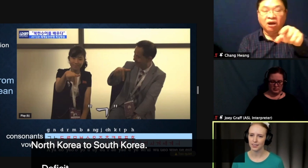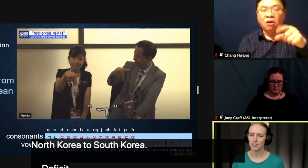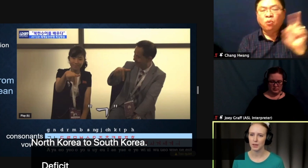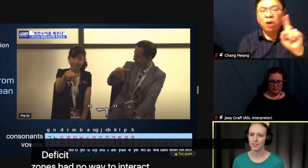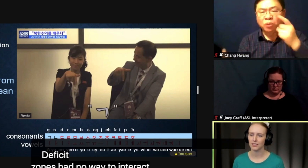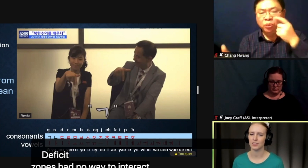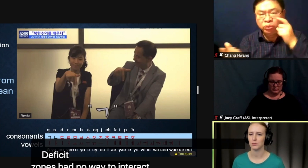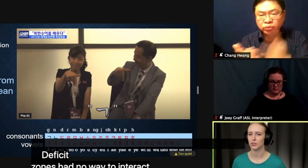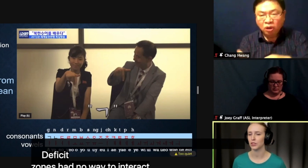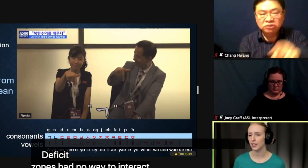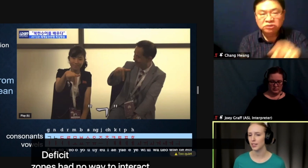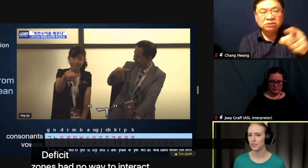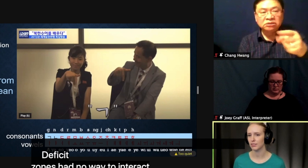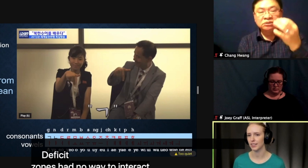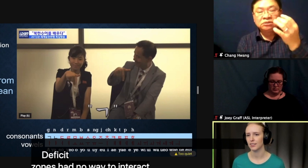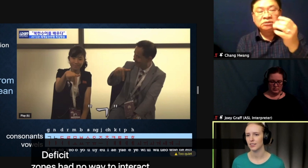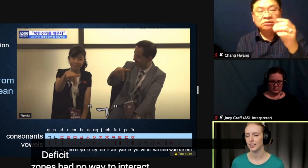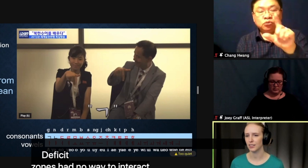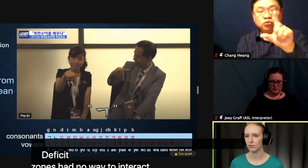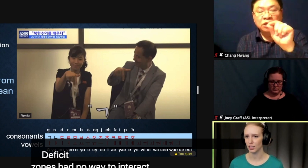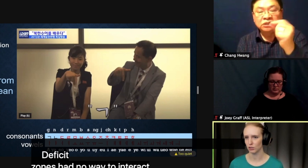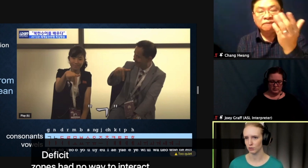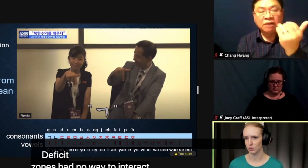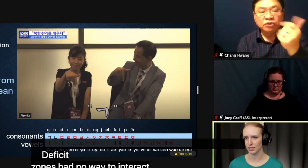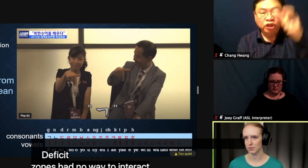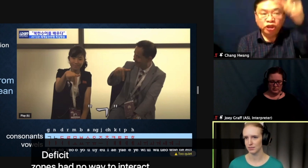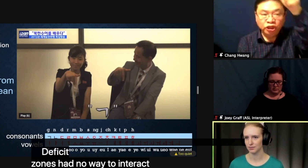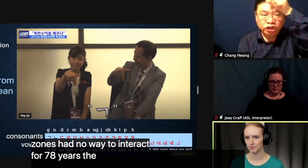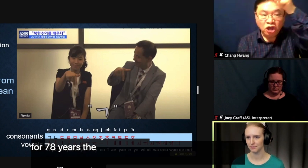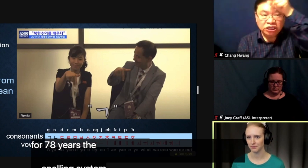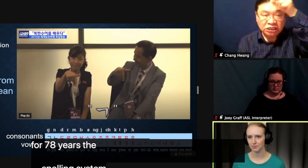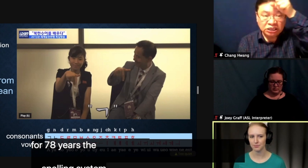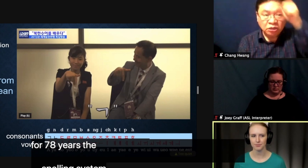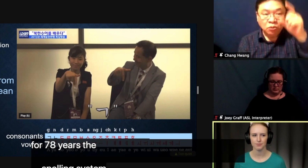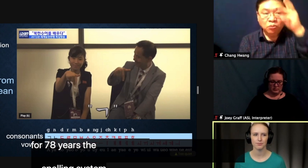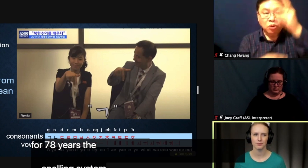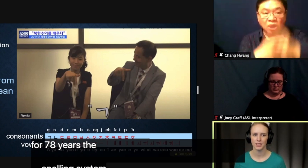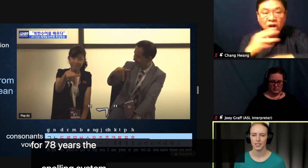So their signing, their spelling systems look incredibly different in how they've changed over those times.